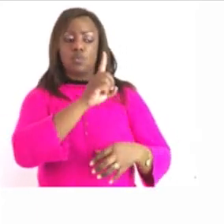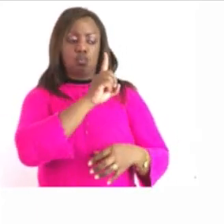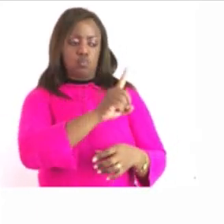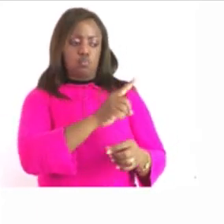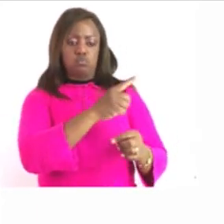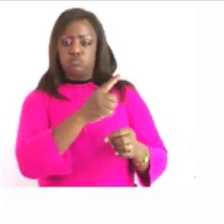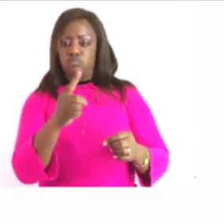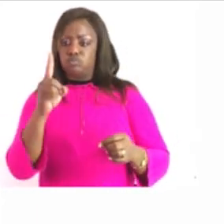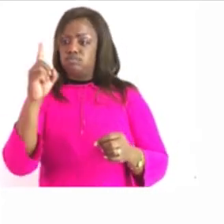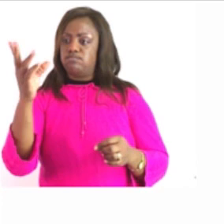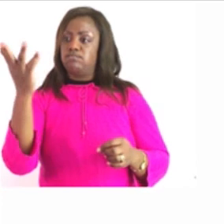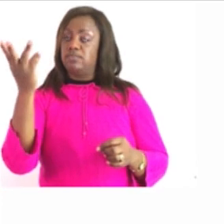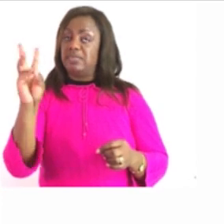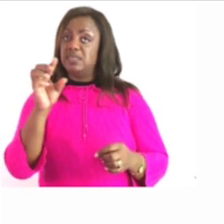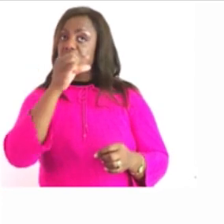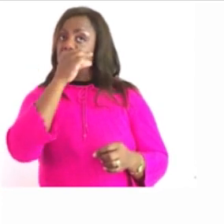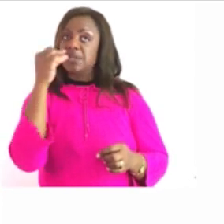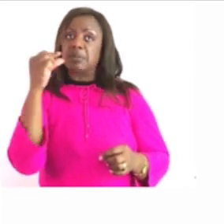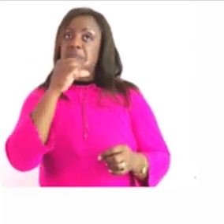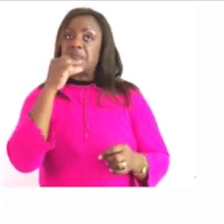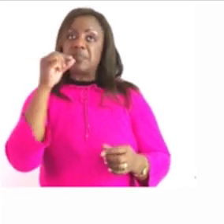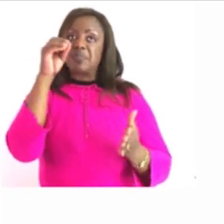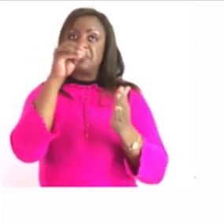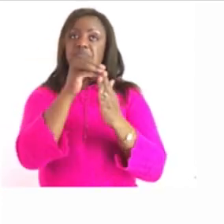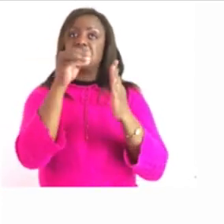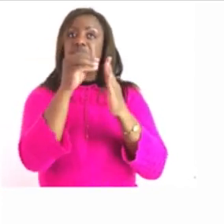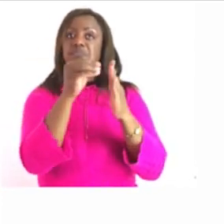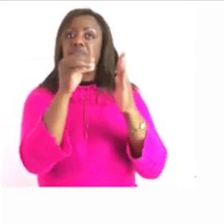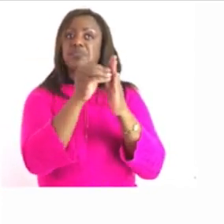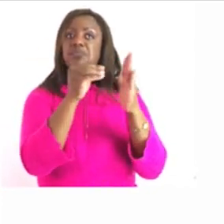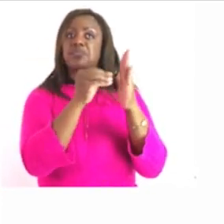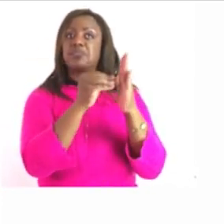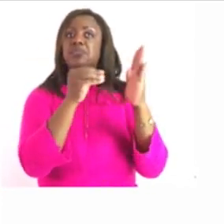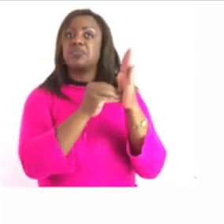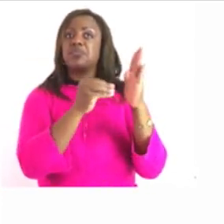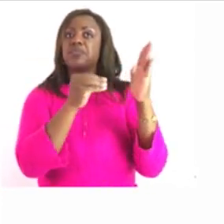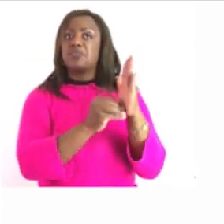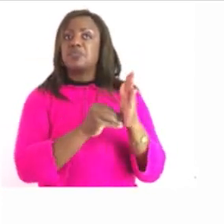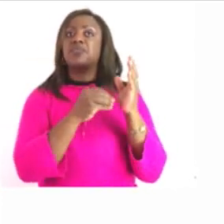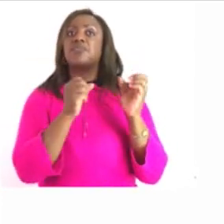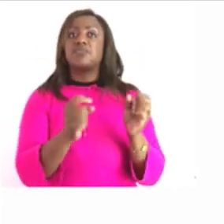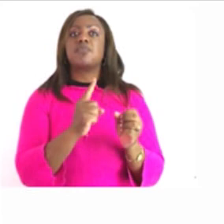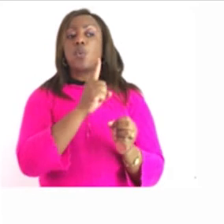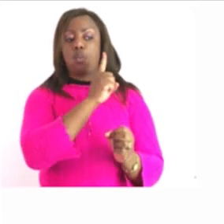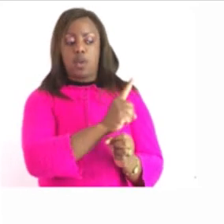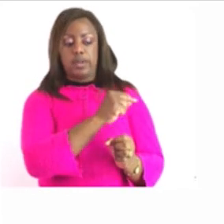all of them. We want you now to say, number 1, what is it? Number 2, what is it? Until number